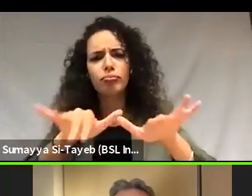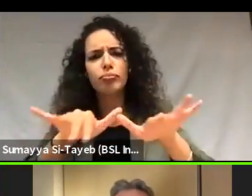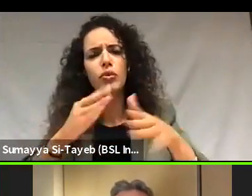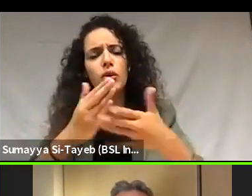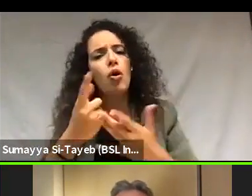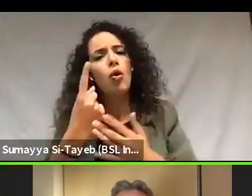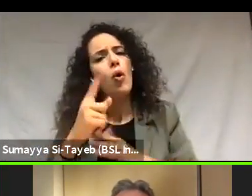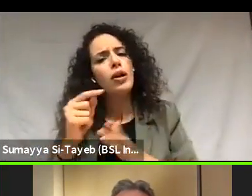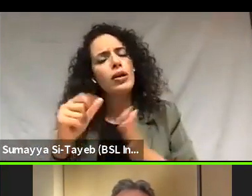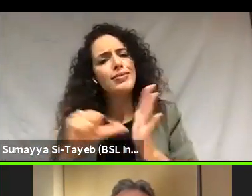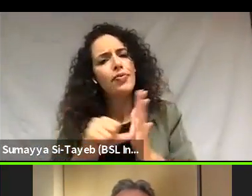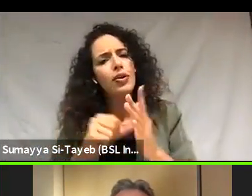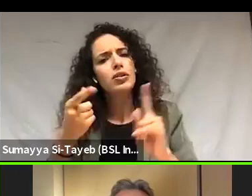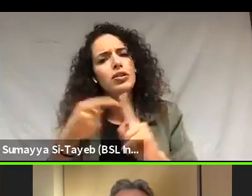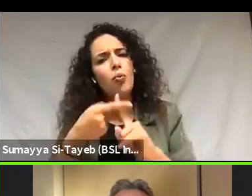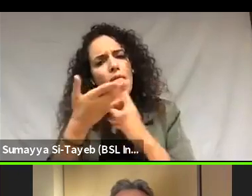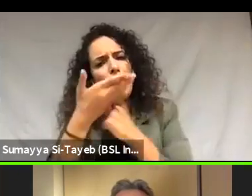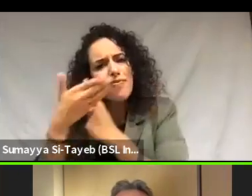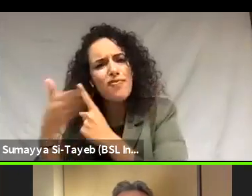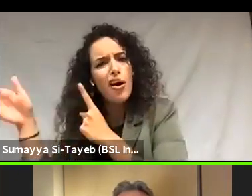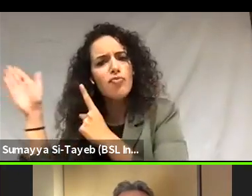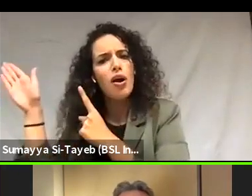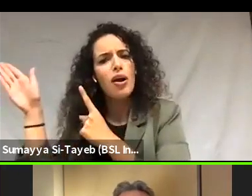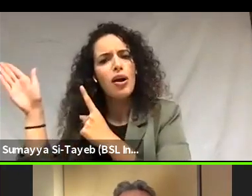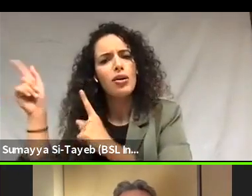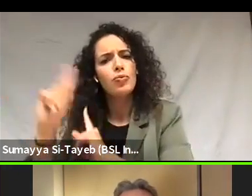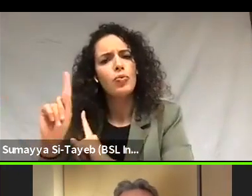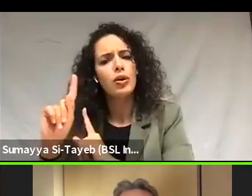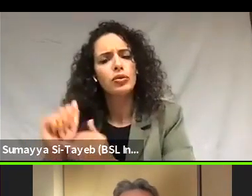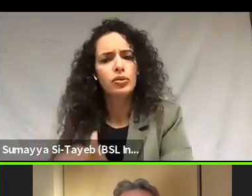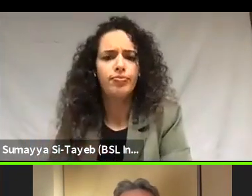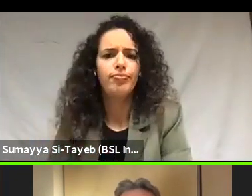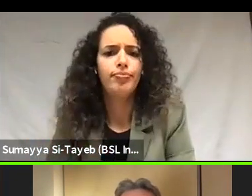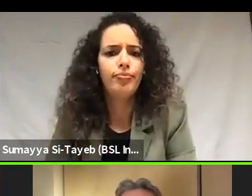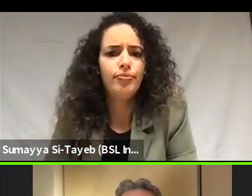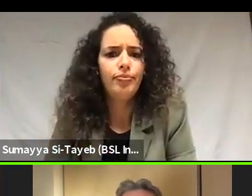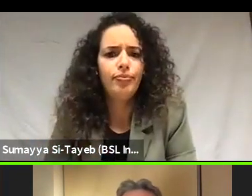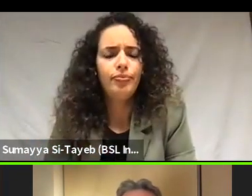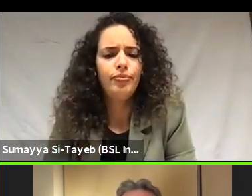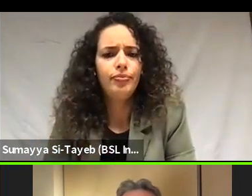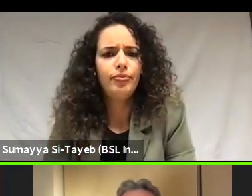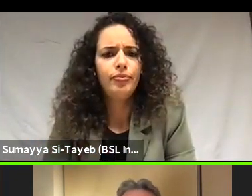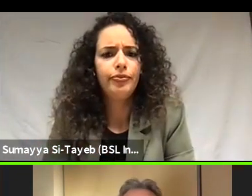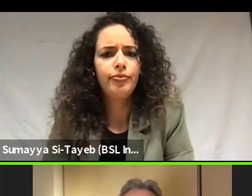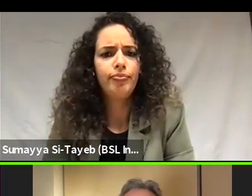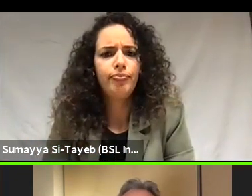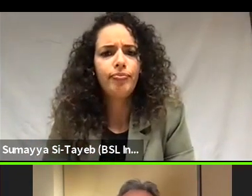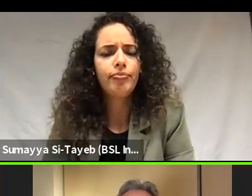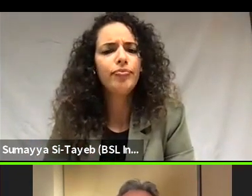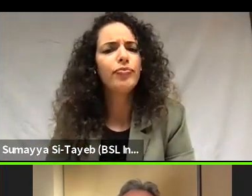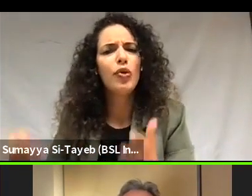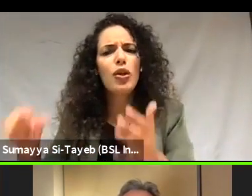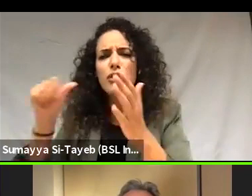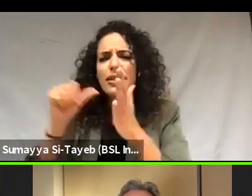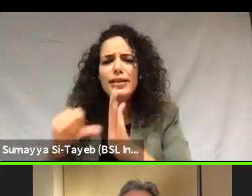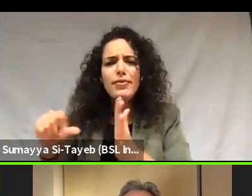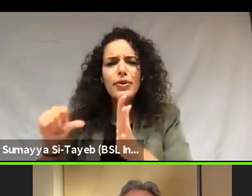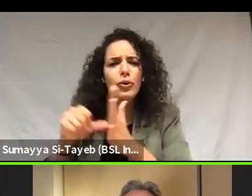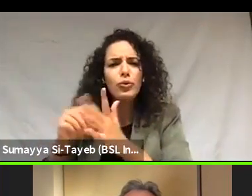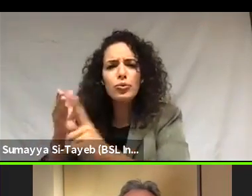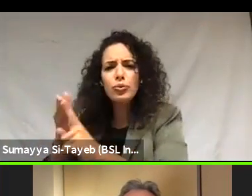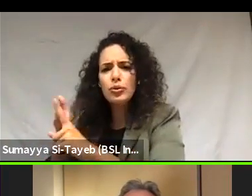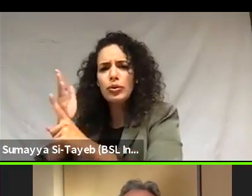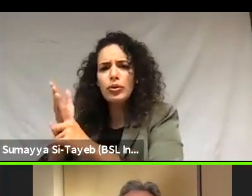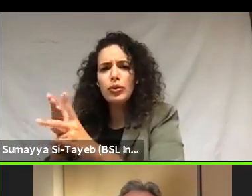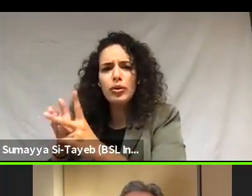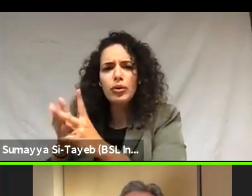and Rohit can perhaps correct me if I'm wrong here, but it's very hard to pin it down because there is no unifying